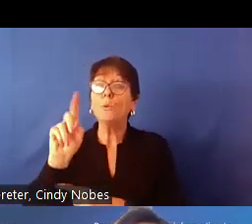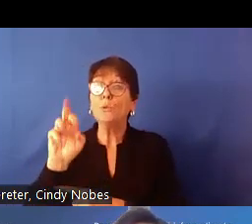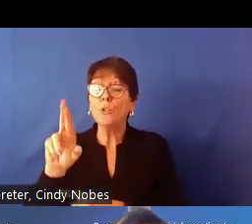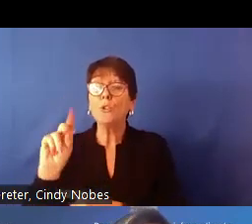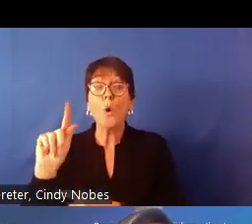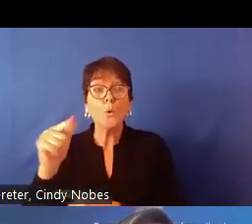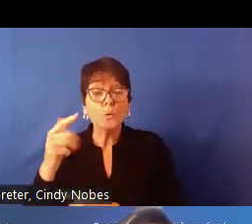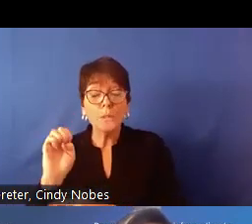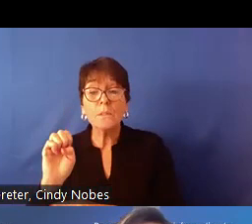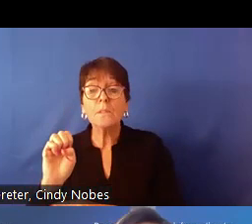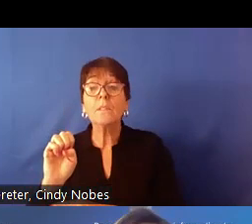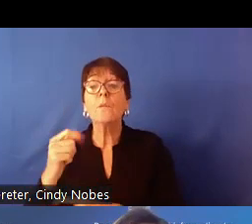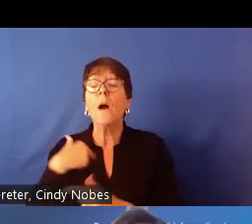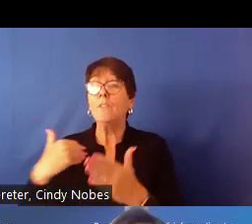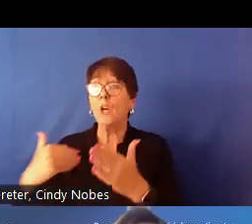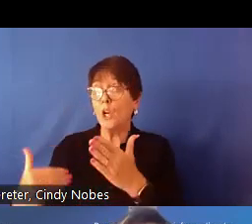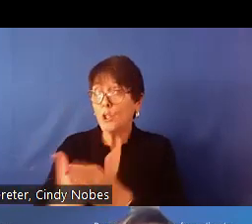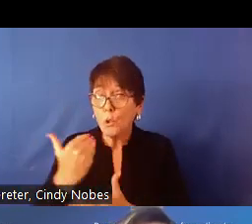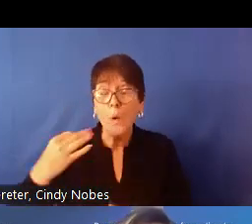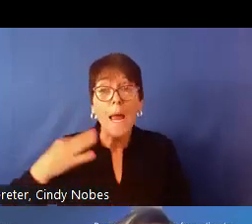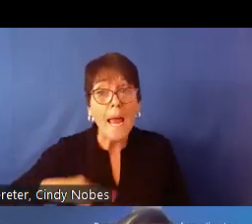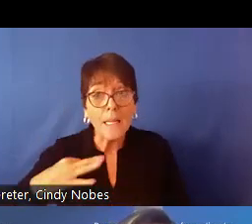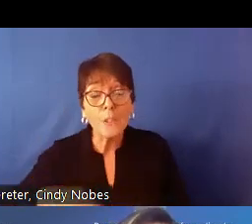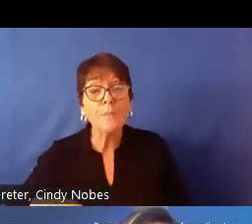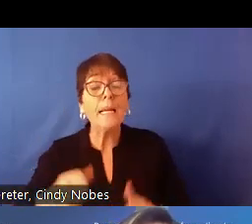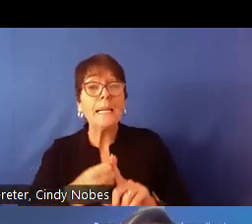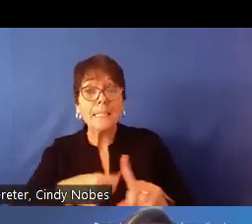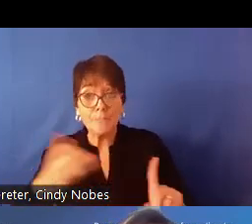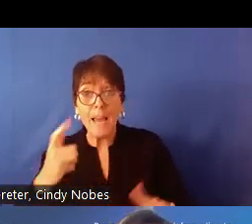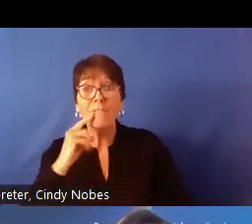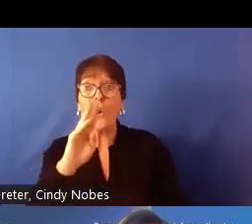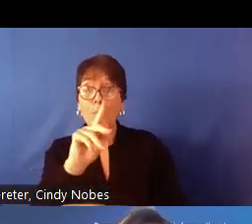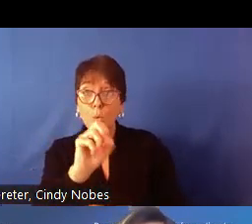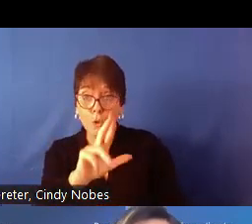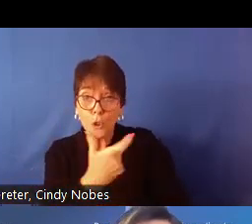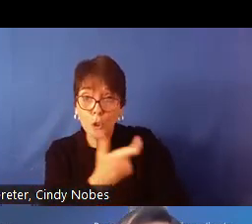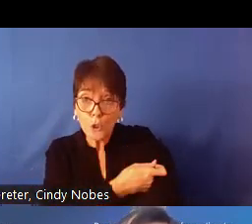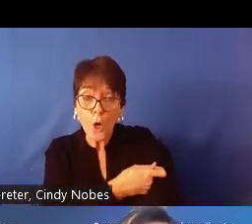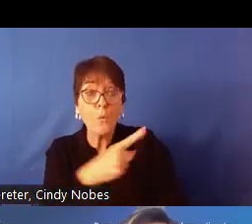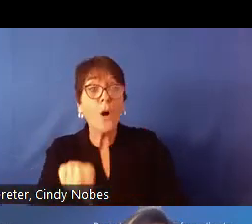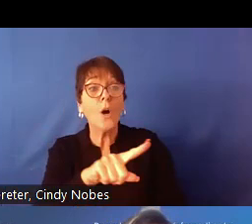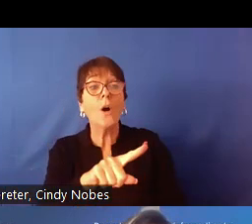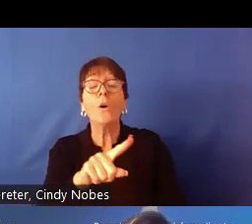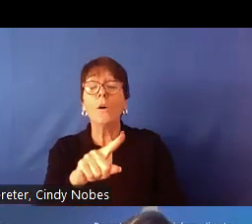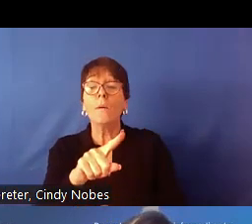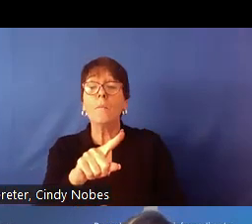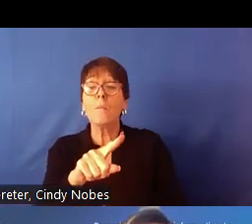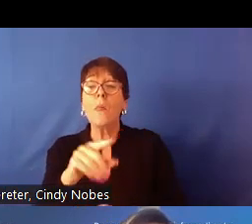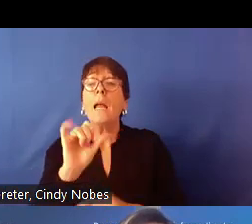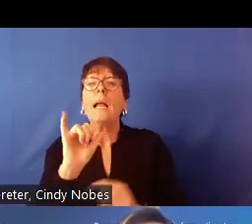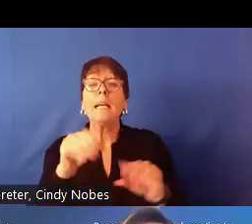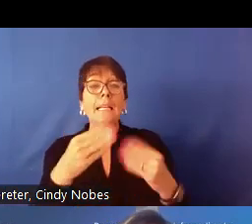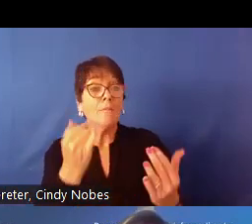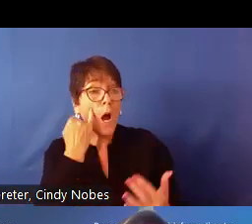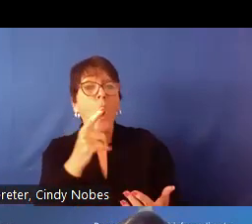We've come into some new eligibility and expansion of booster doses. So just wanted to help everyone here with a breakdown of